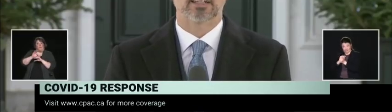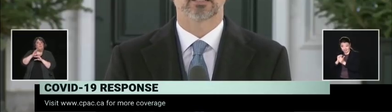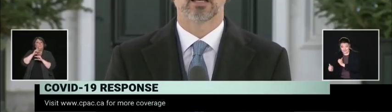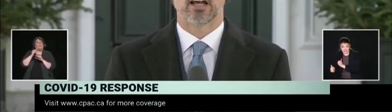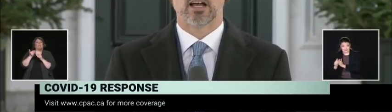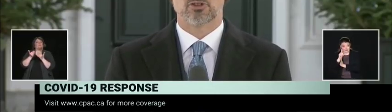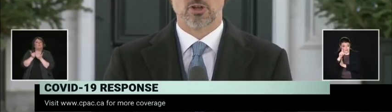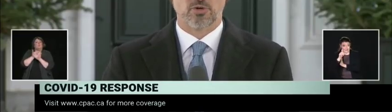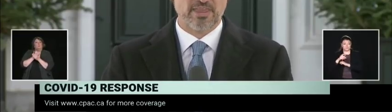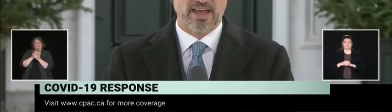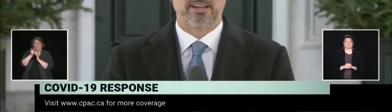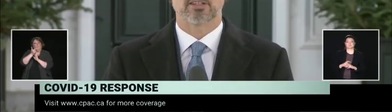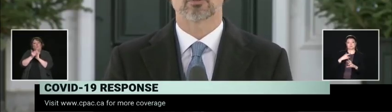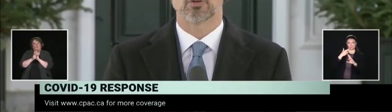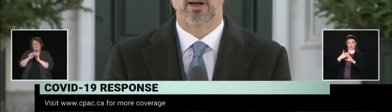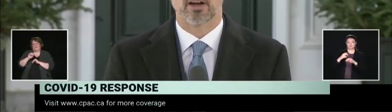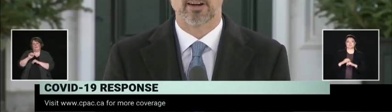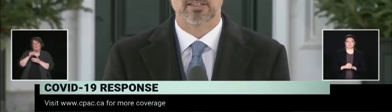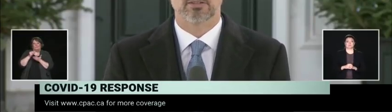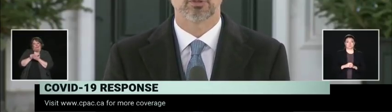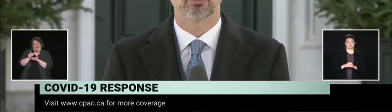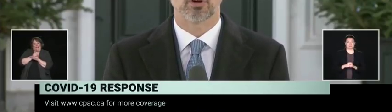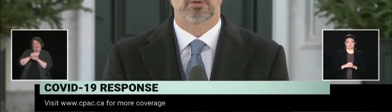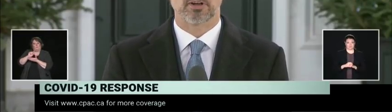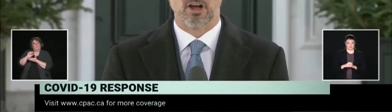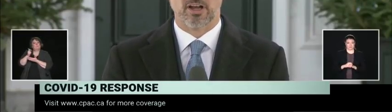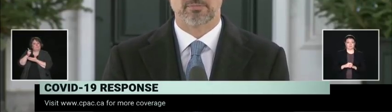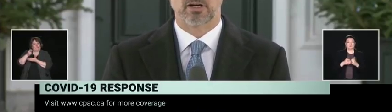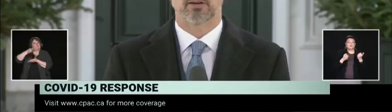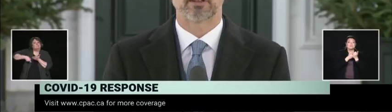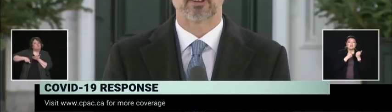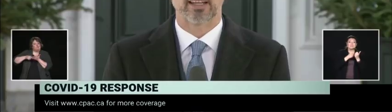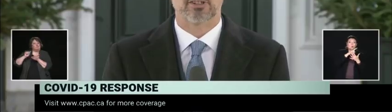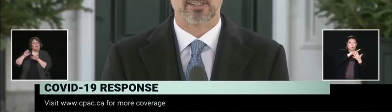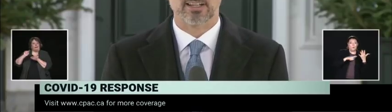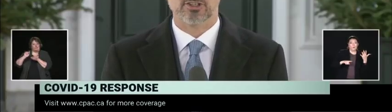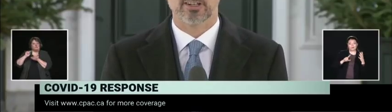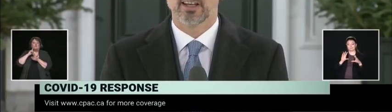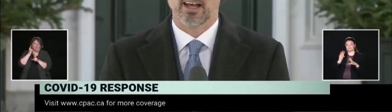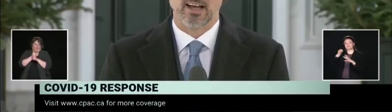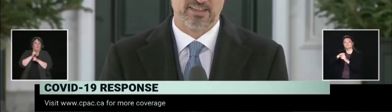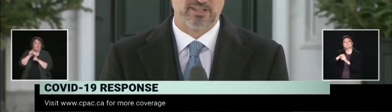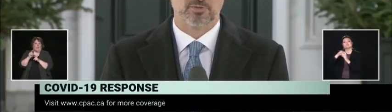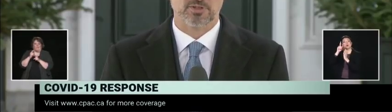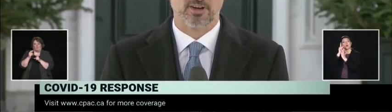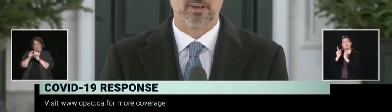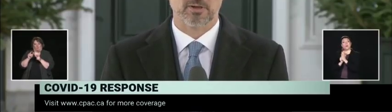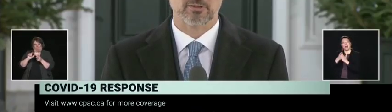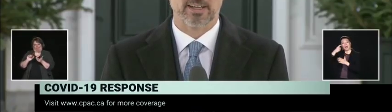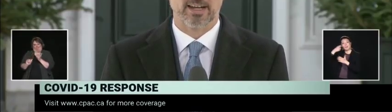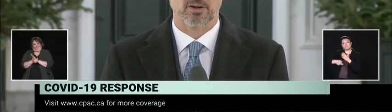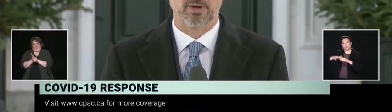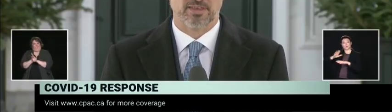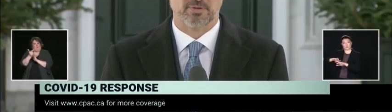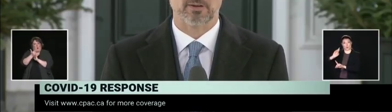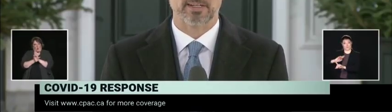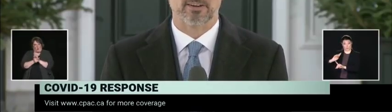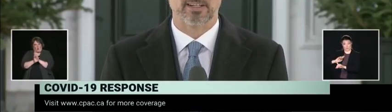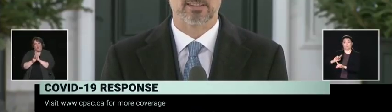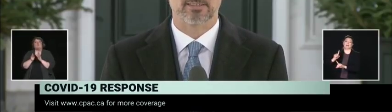Tax Act, so that does require us to move forward on parliamentary legislation, and that's what we're talking about right now